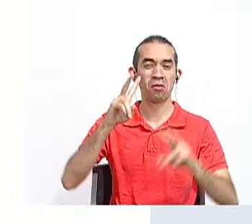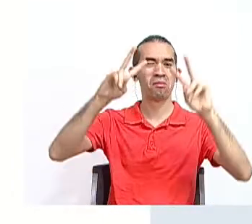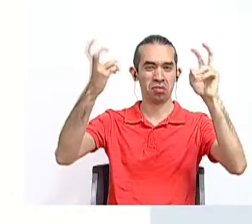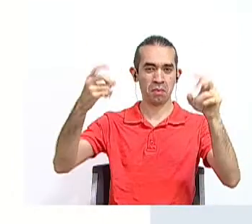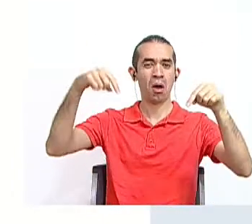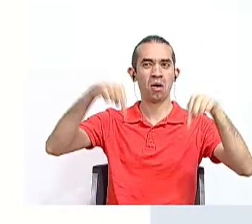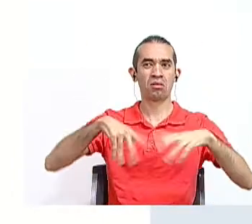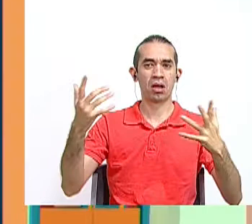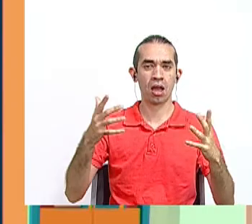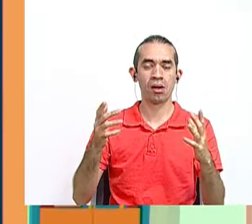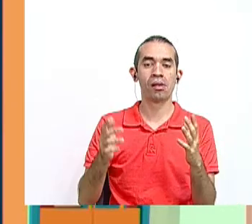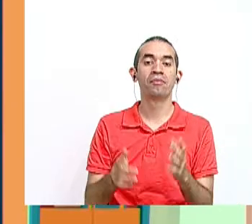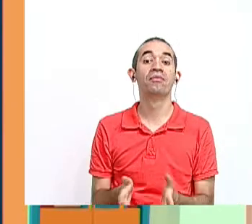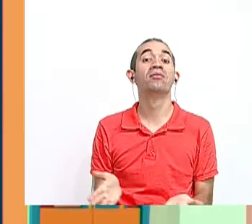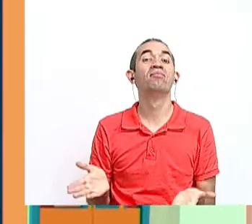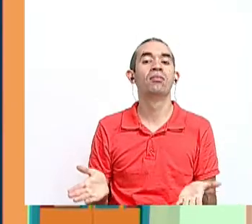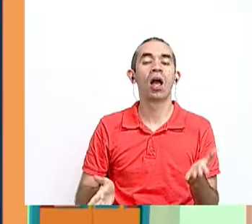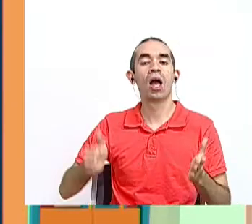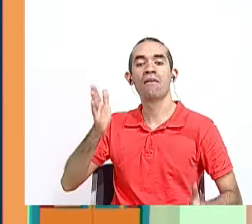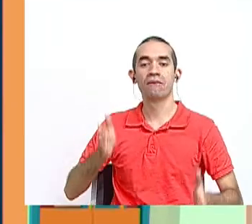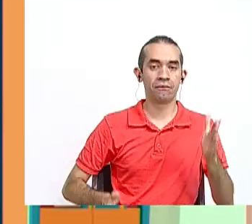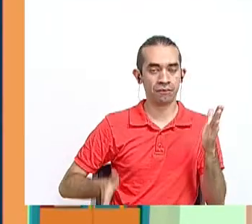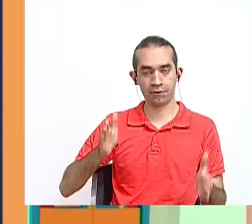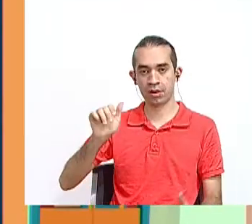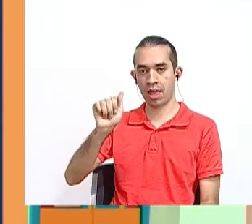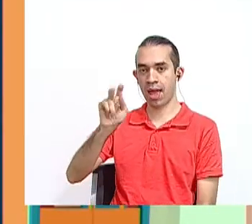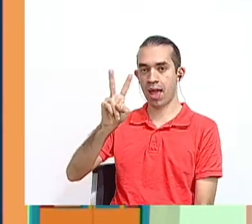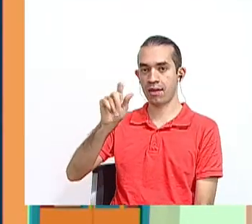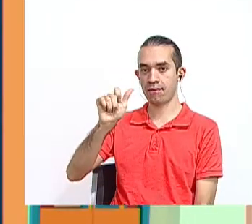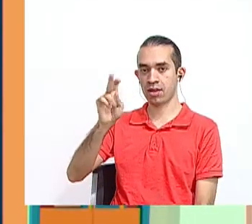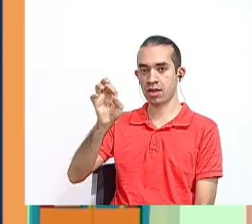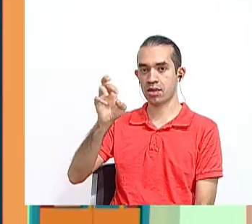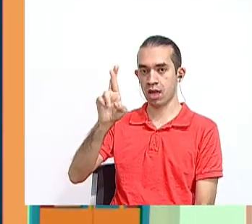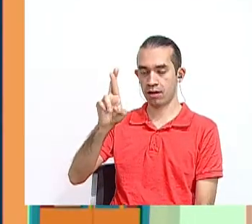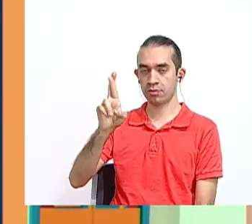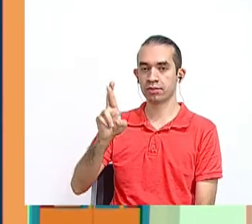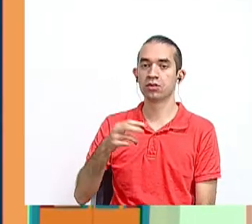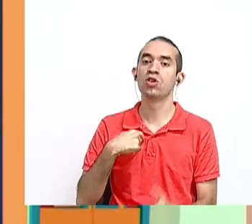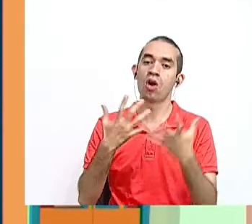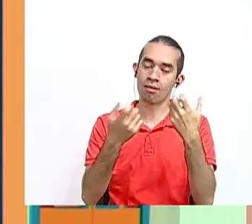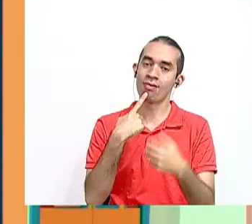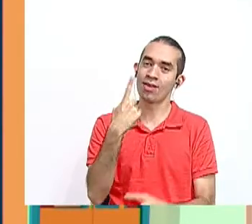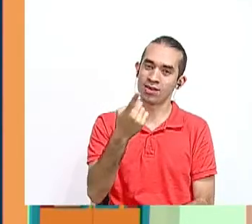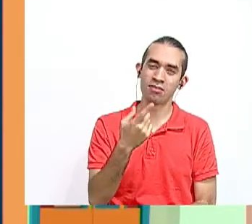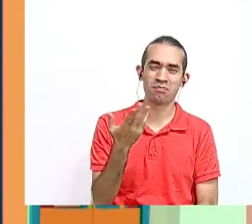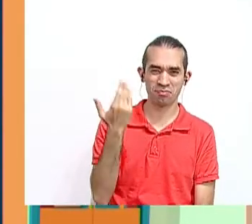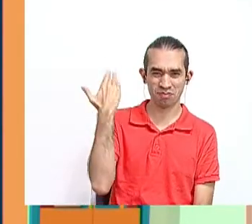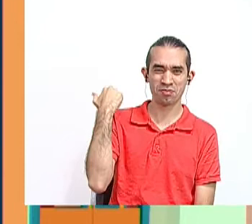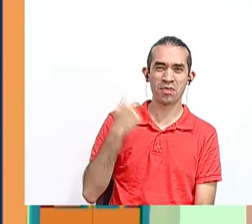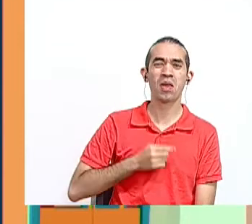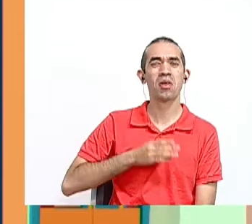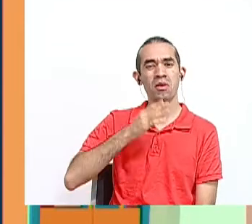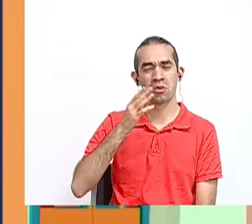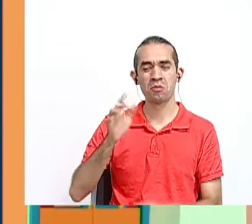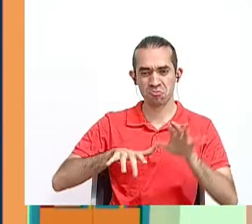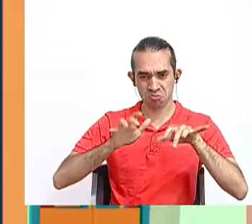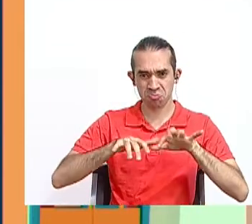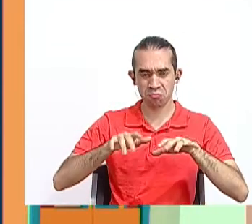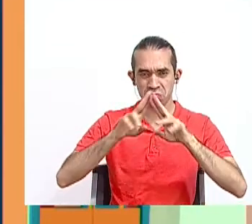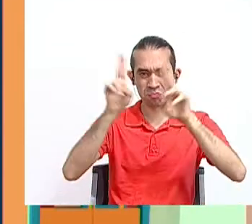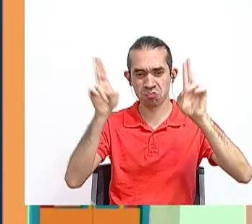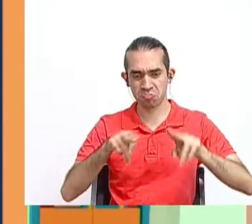is avatar, all right? So now, I want to tell you that the other day, I went online, I found